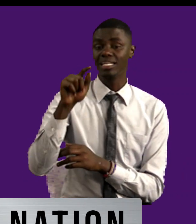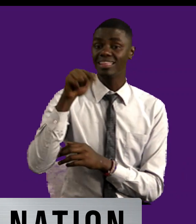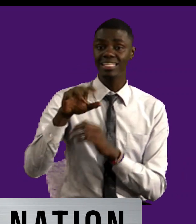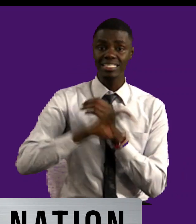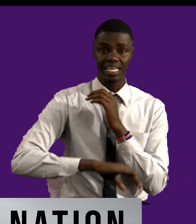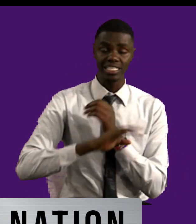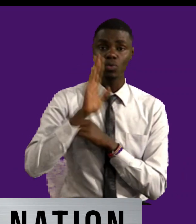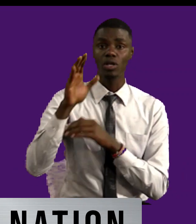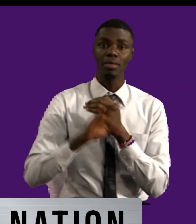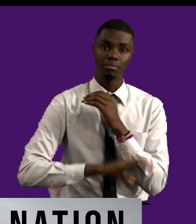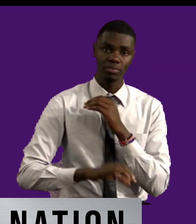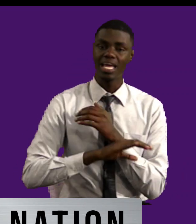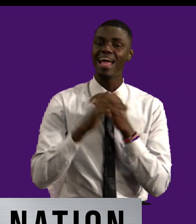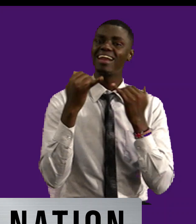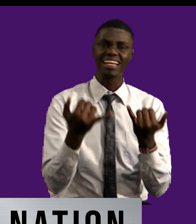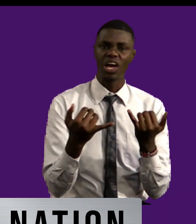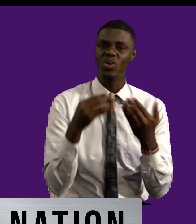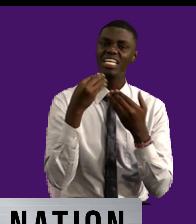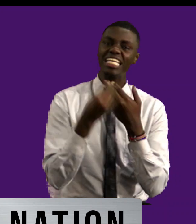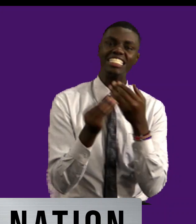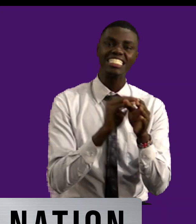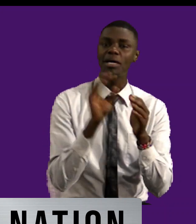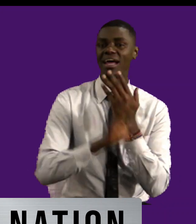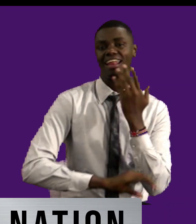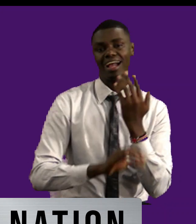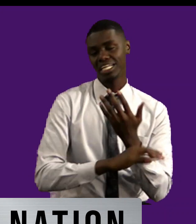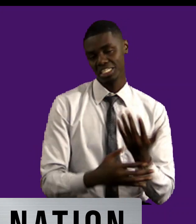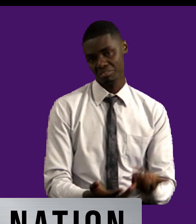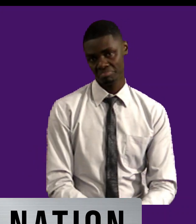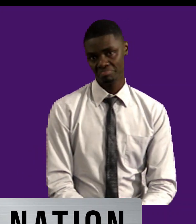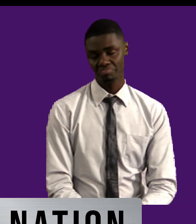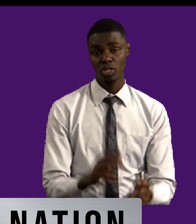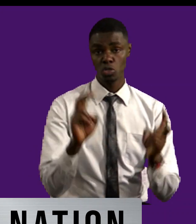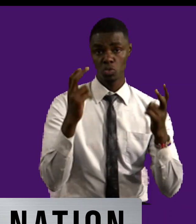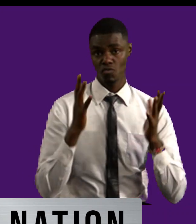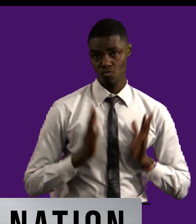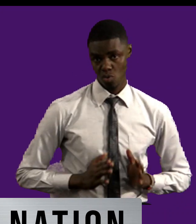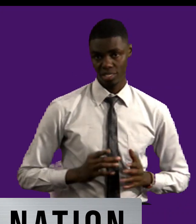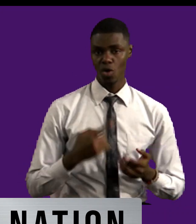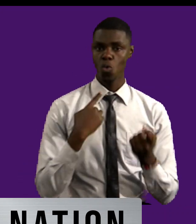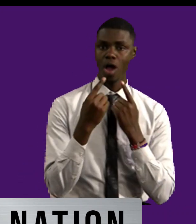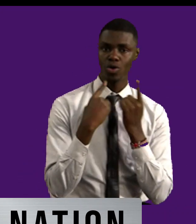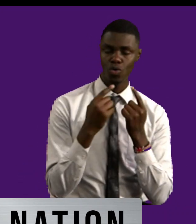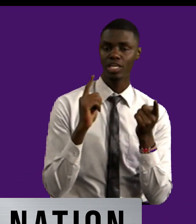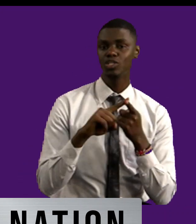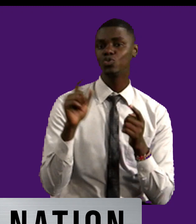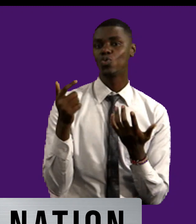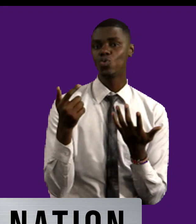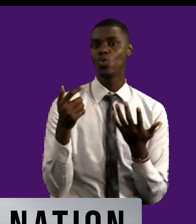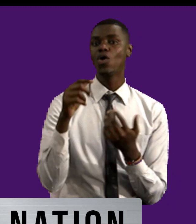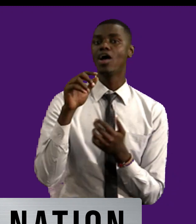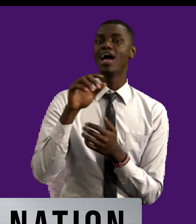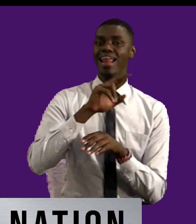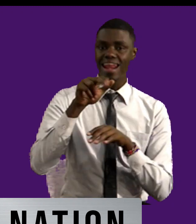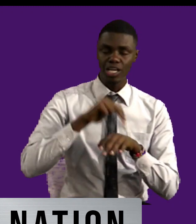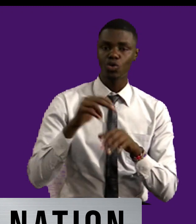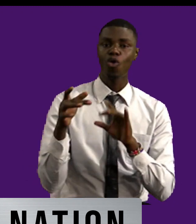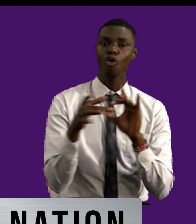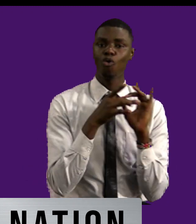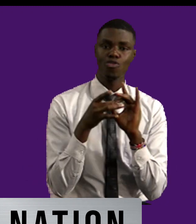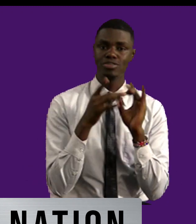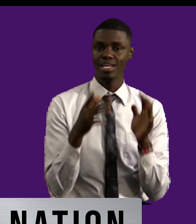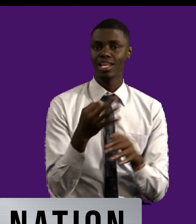Now we are living in a banana country. Wow. Viewers, we are talking to none other than the National